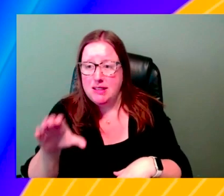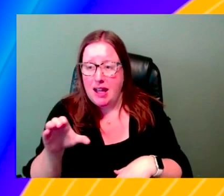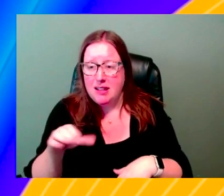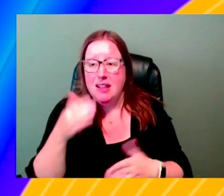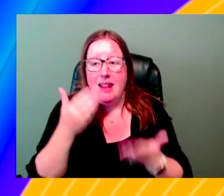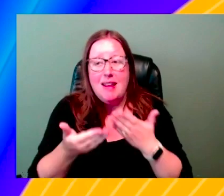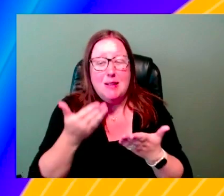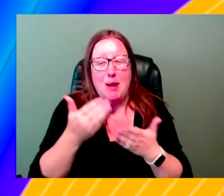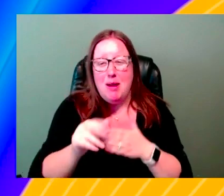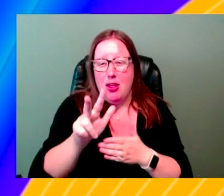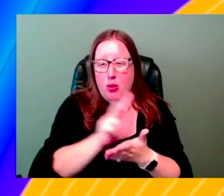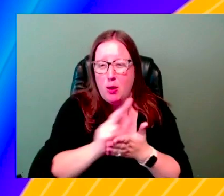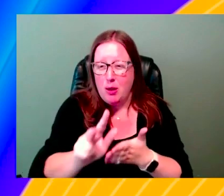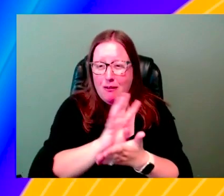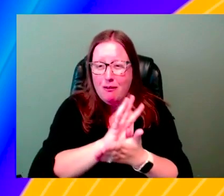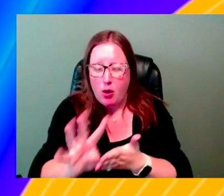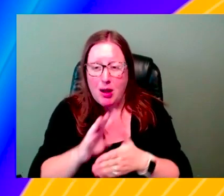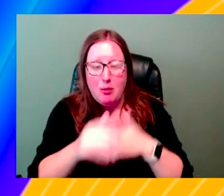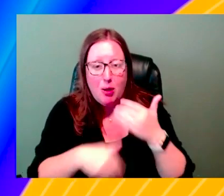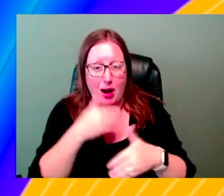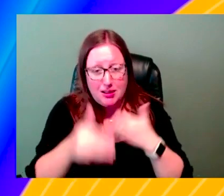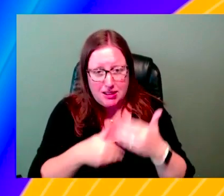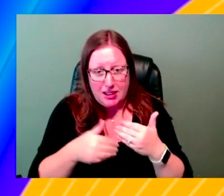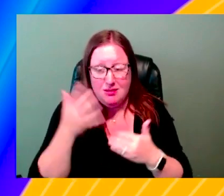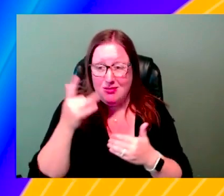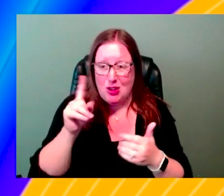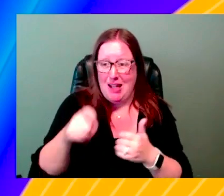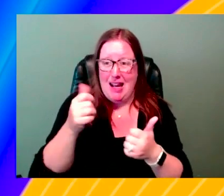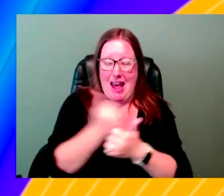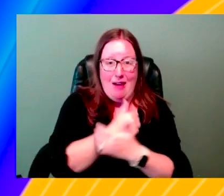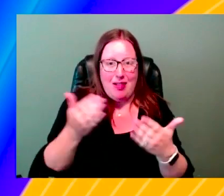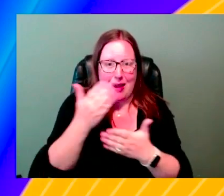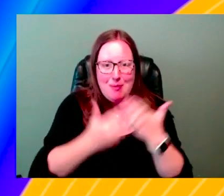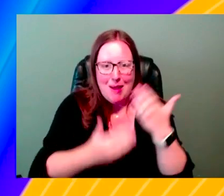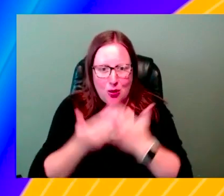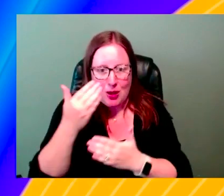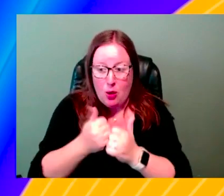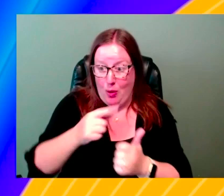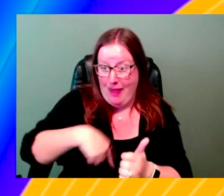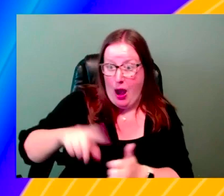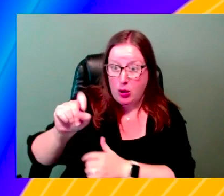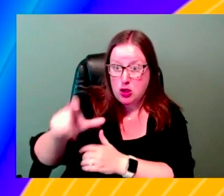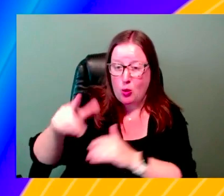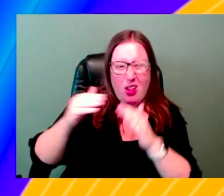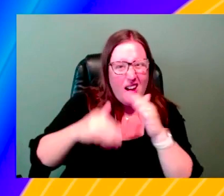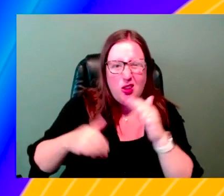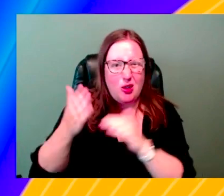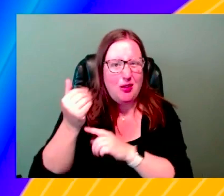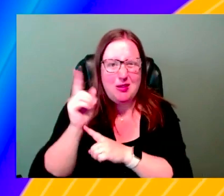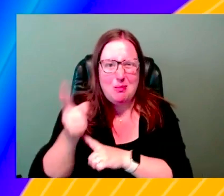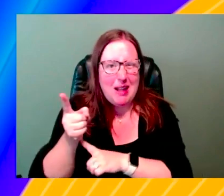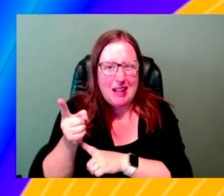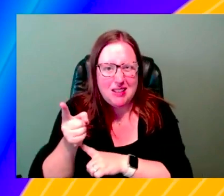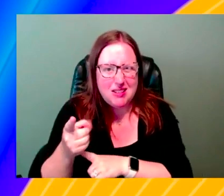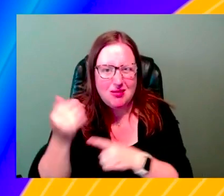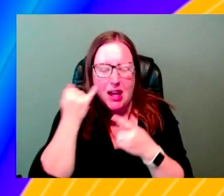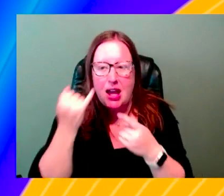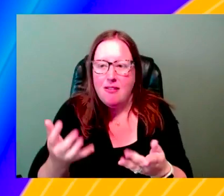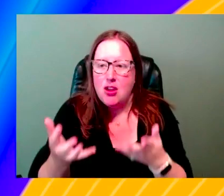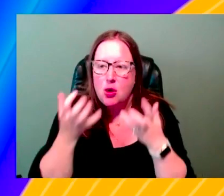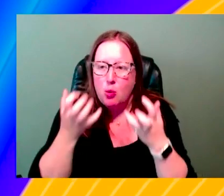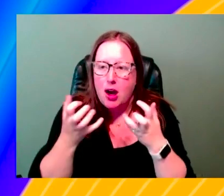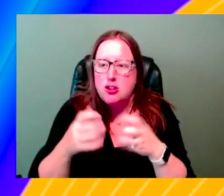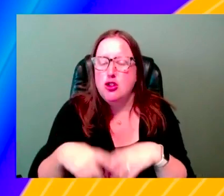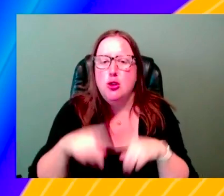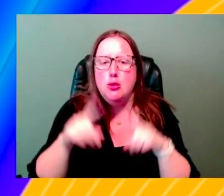week process, realistically, because you've got to do everything manually. With our tool, it could take less than 15 minutes. So if you're looking to prototype or you want to build a tutorial or